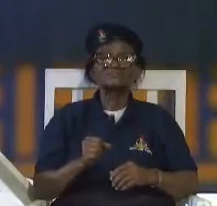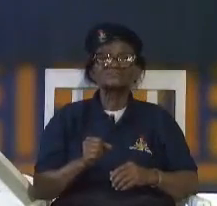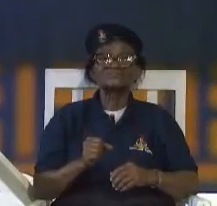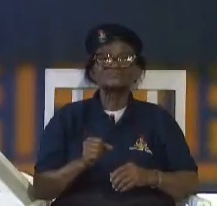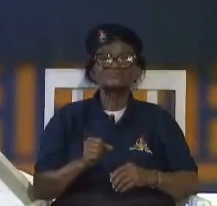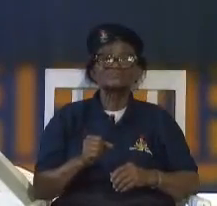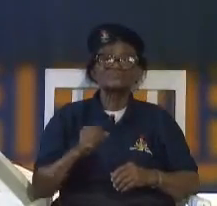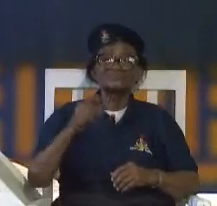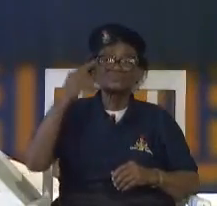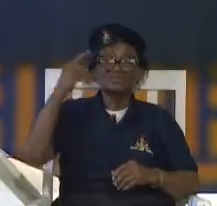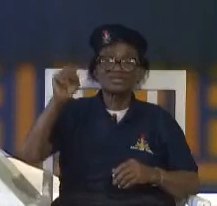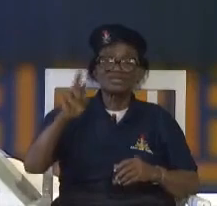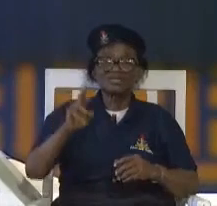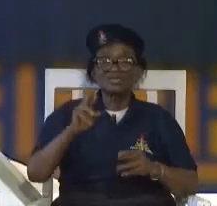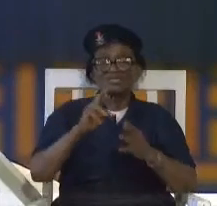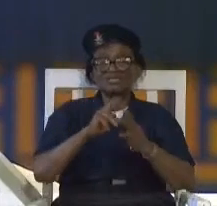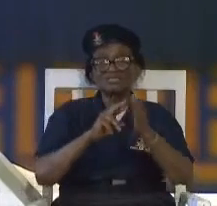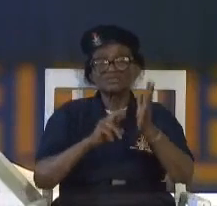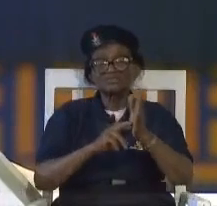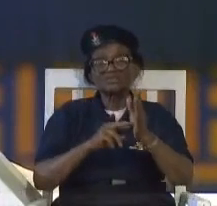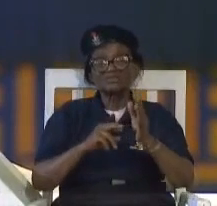The result,